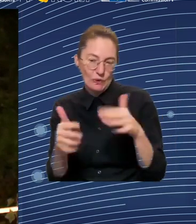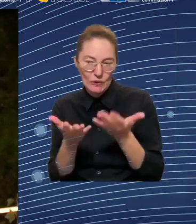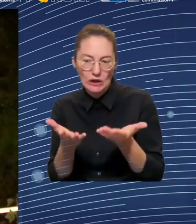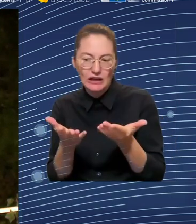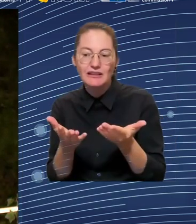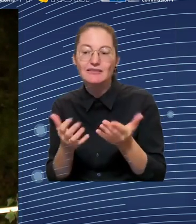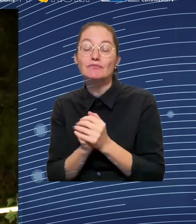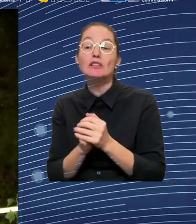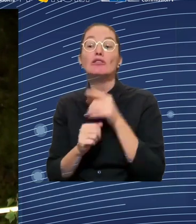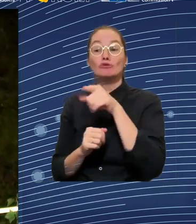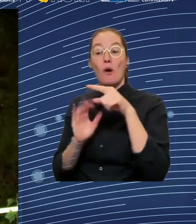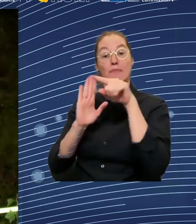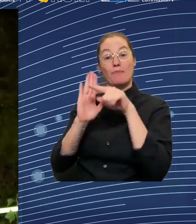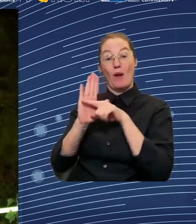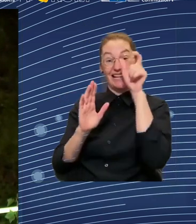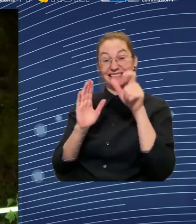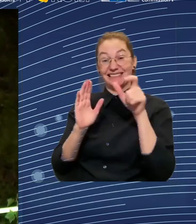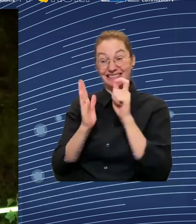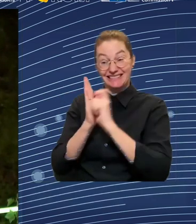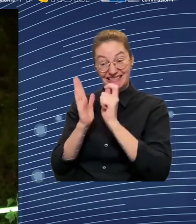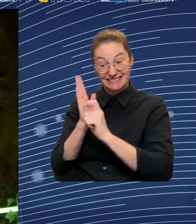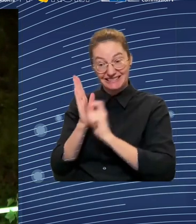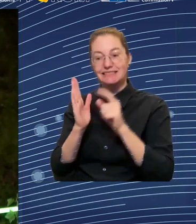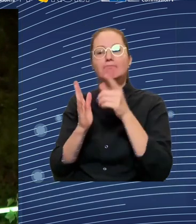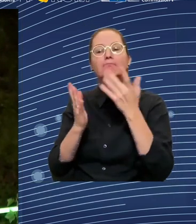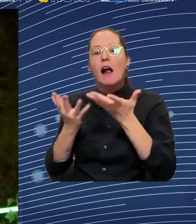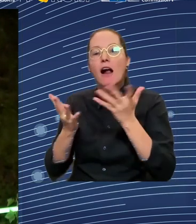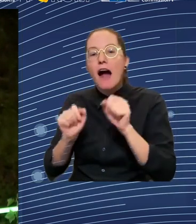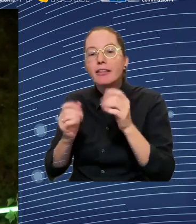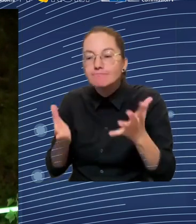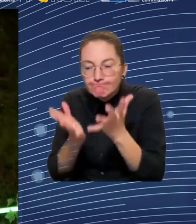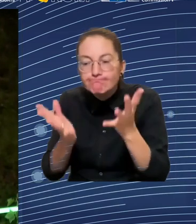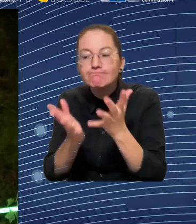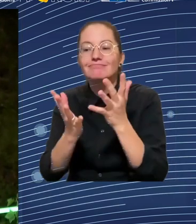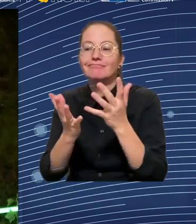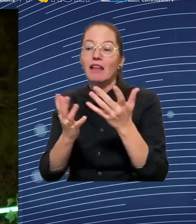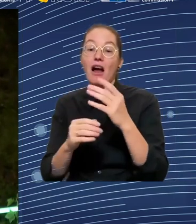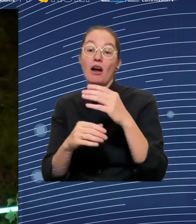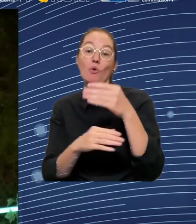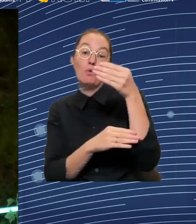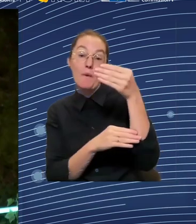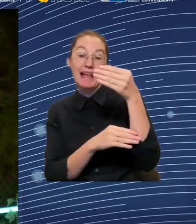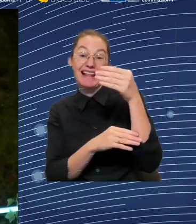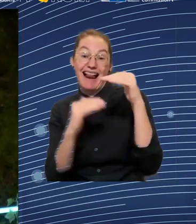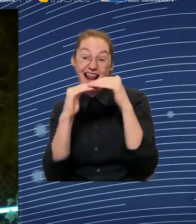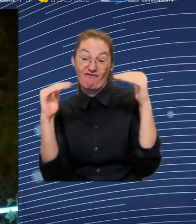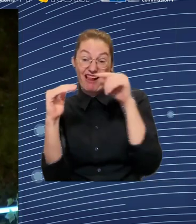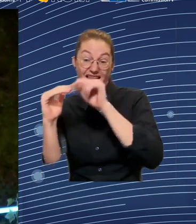like health and well-being of workers, but also engagement, trust, work-life